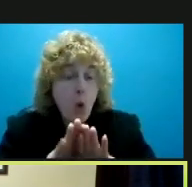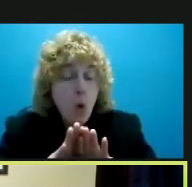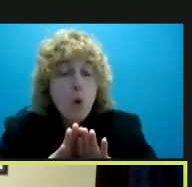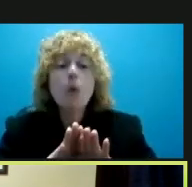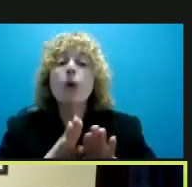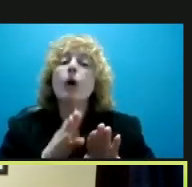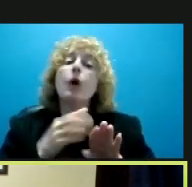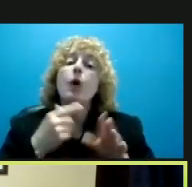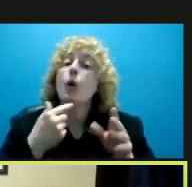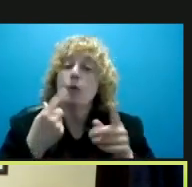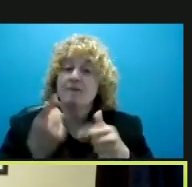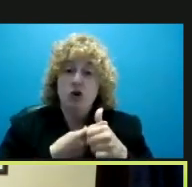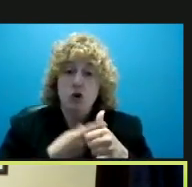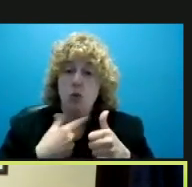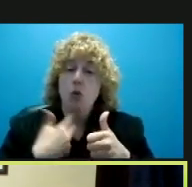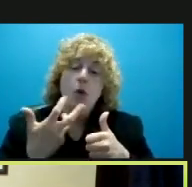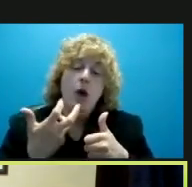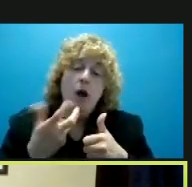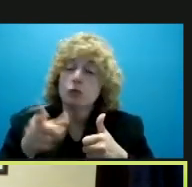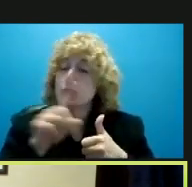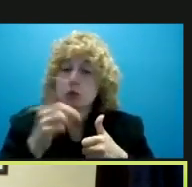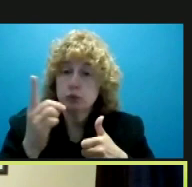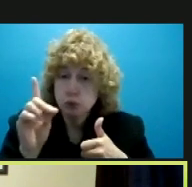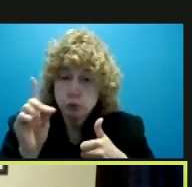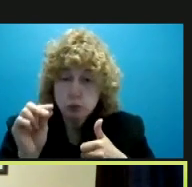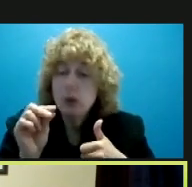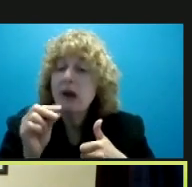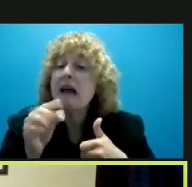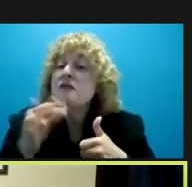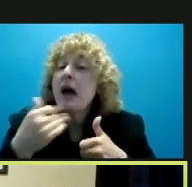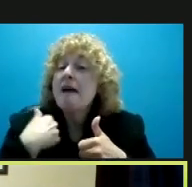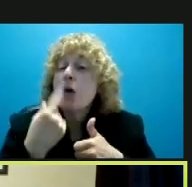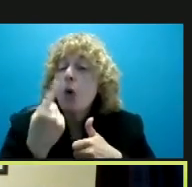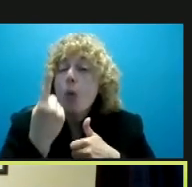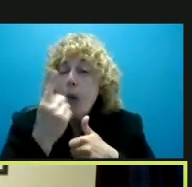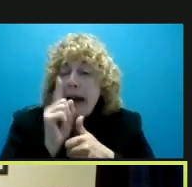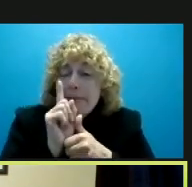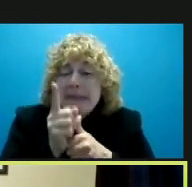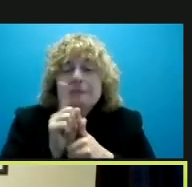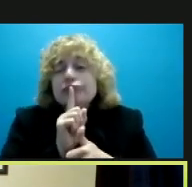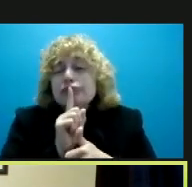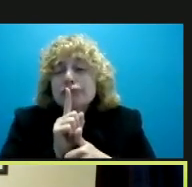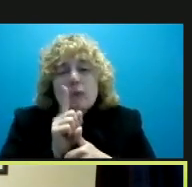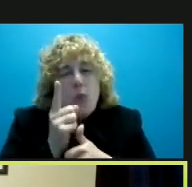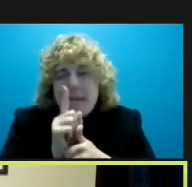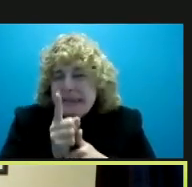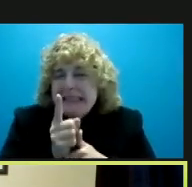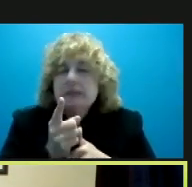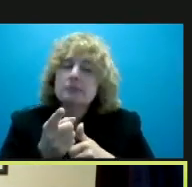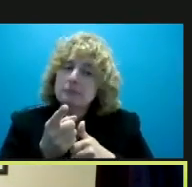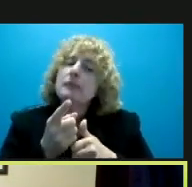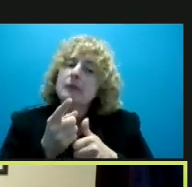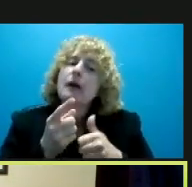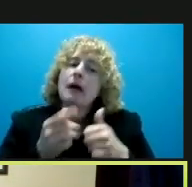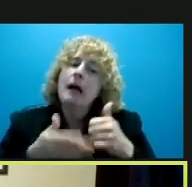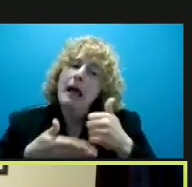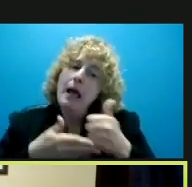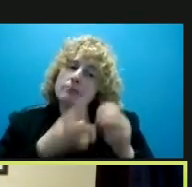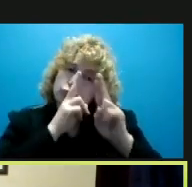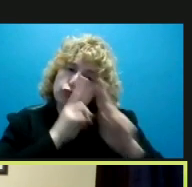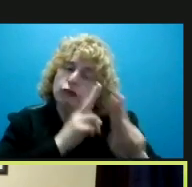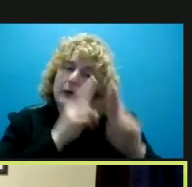to do is, if you have literally one minute, help us honor teachers this month who have made an impact in